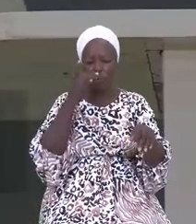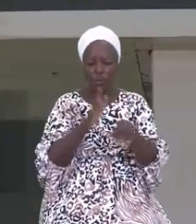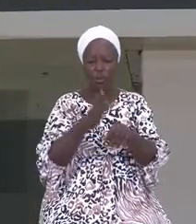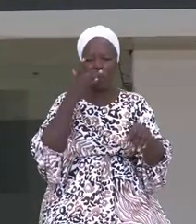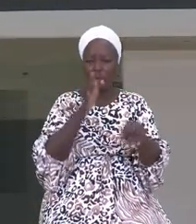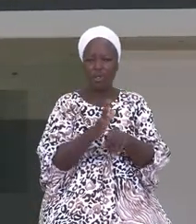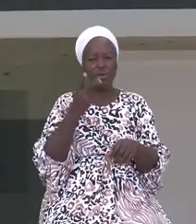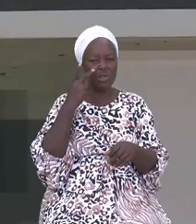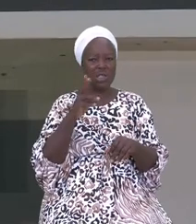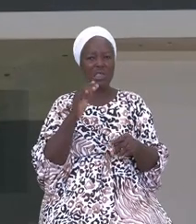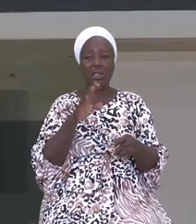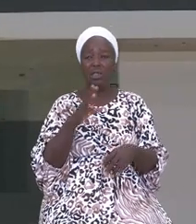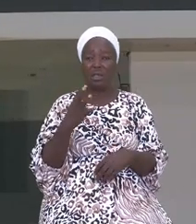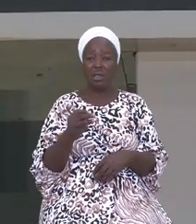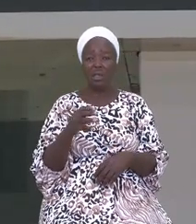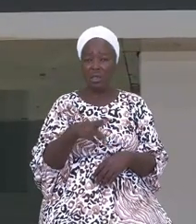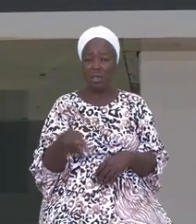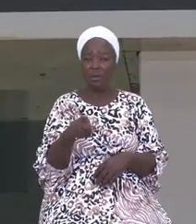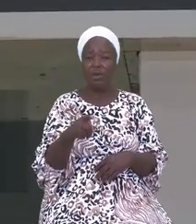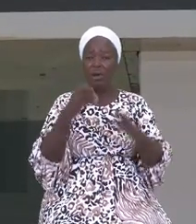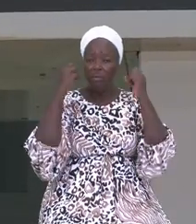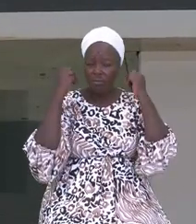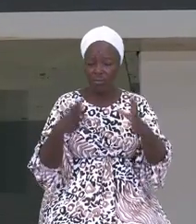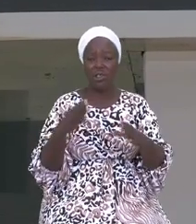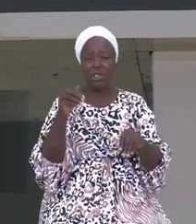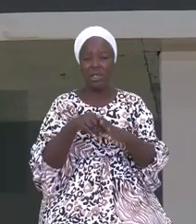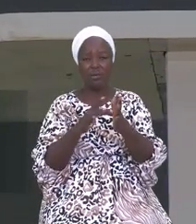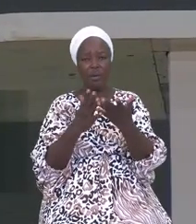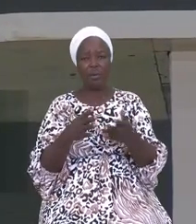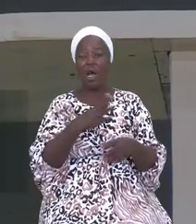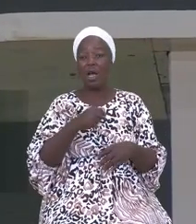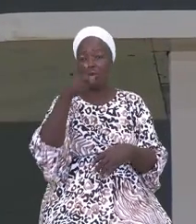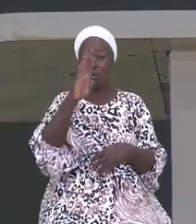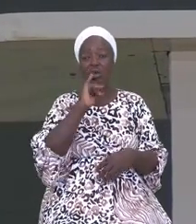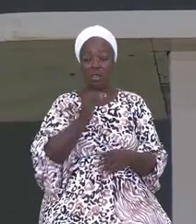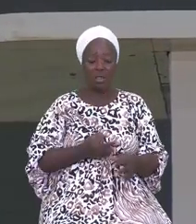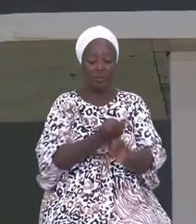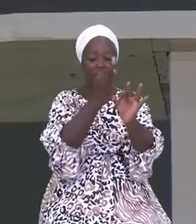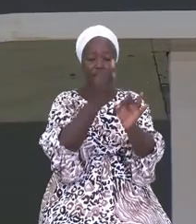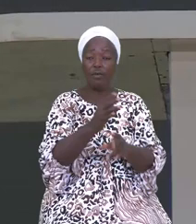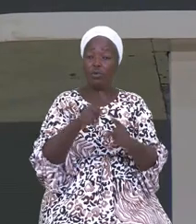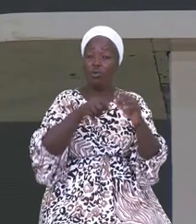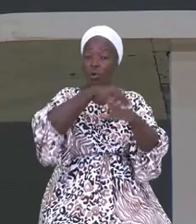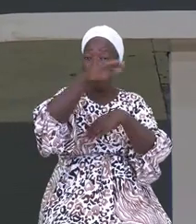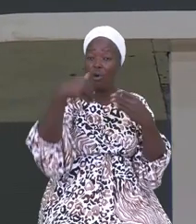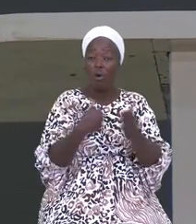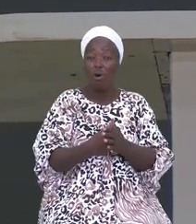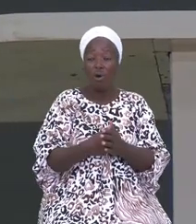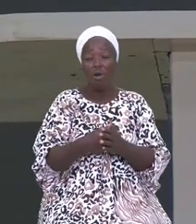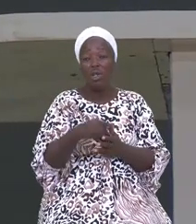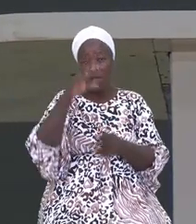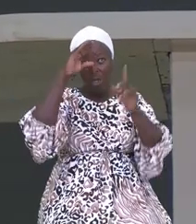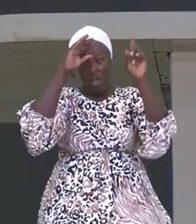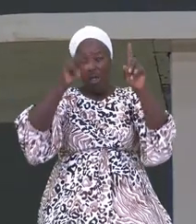promises, and God is faithful to all his promises, which are